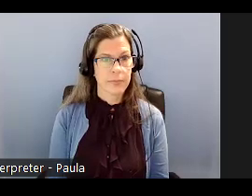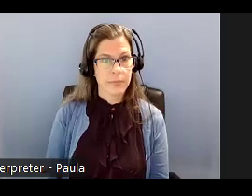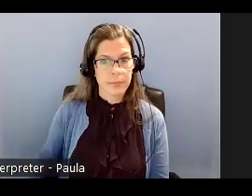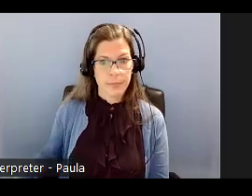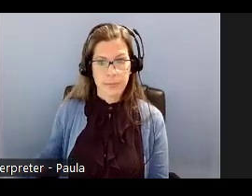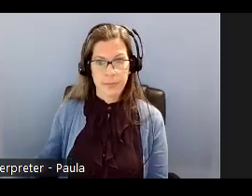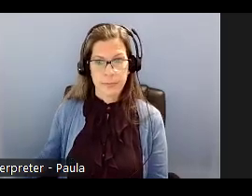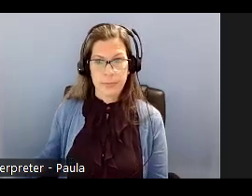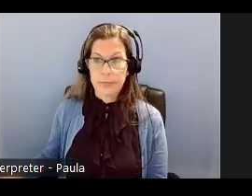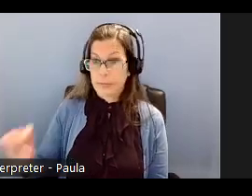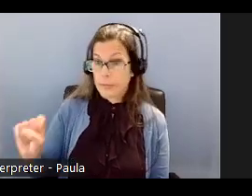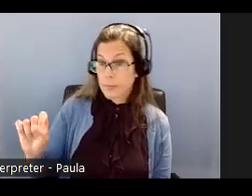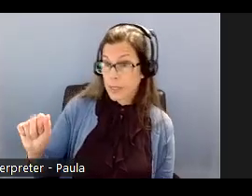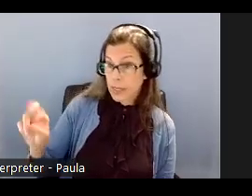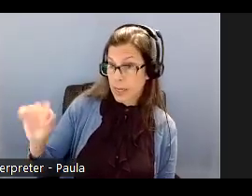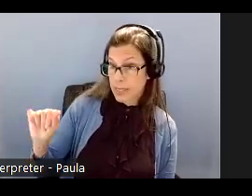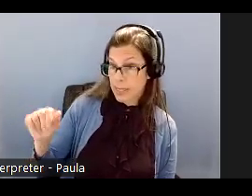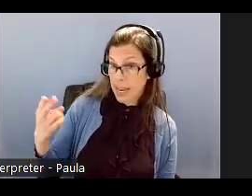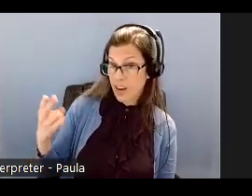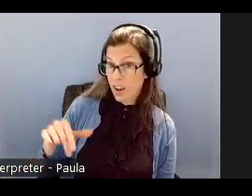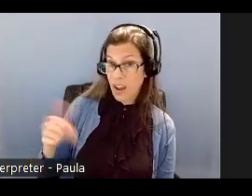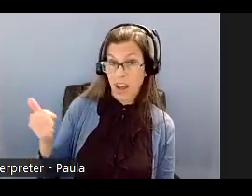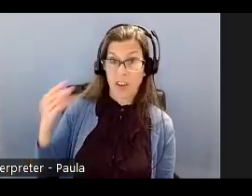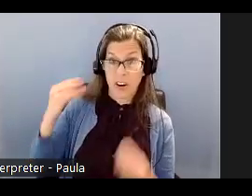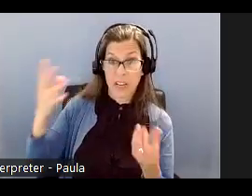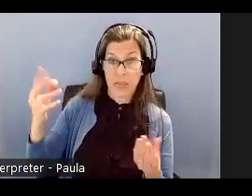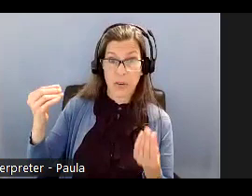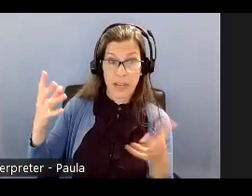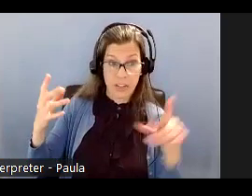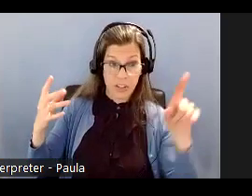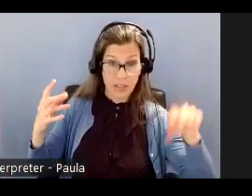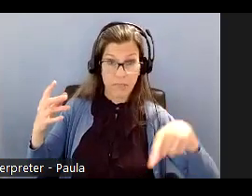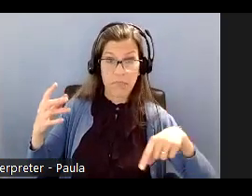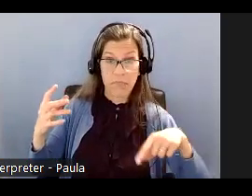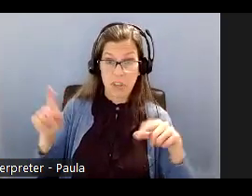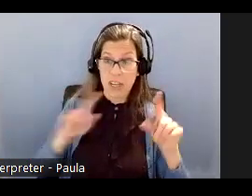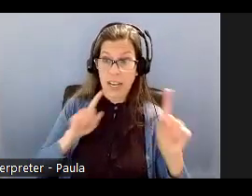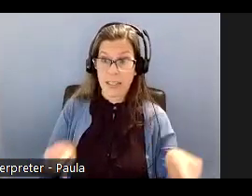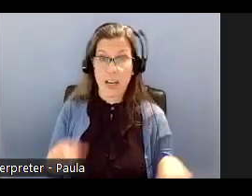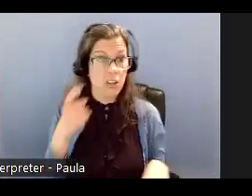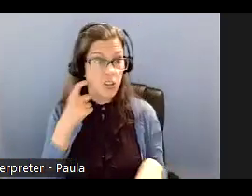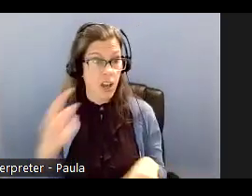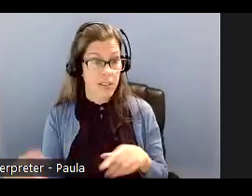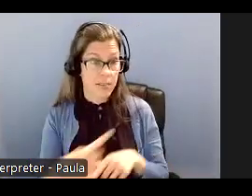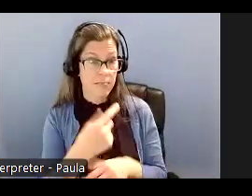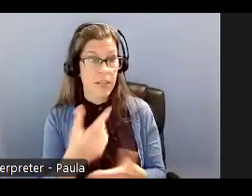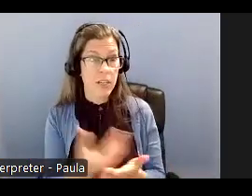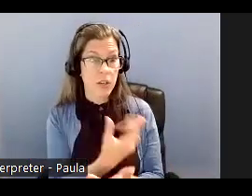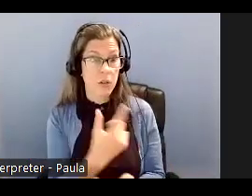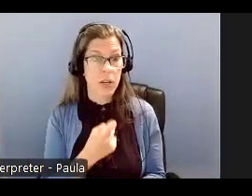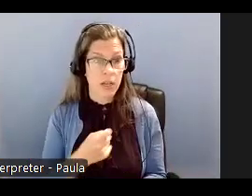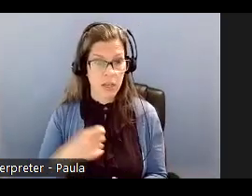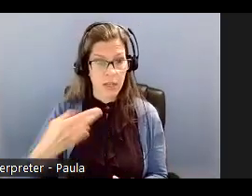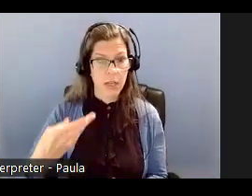Checking in with you, Sarah, if there's anything else you're seeing that we should be answering live. We just got a new question about